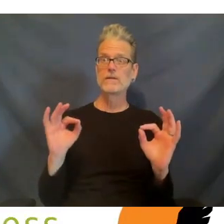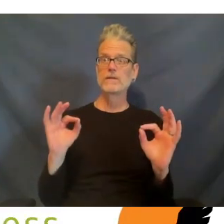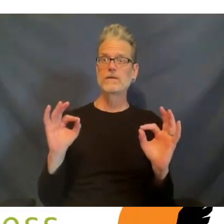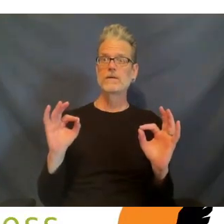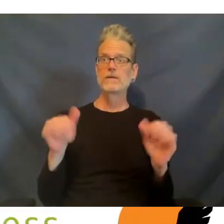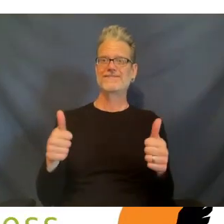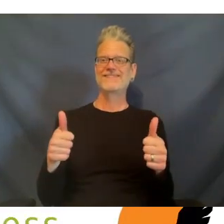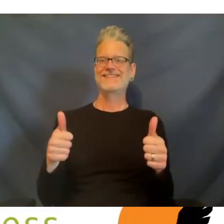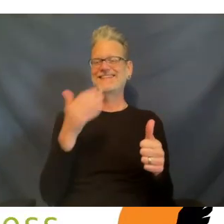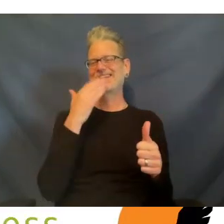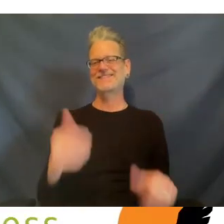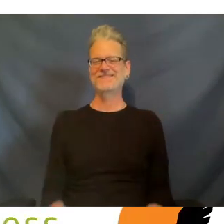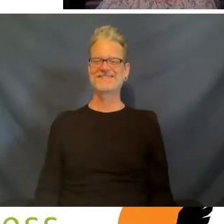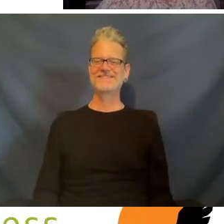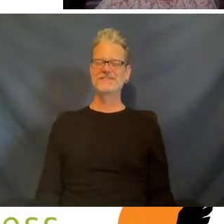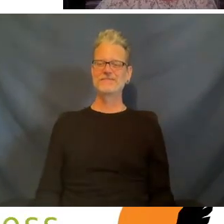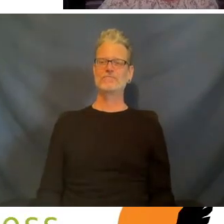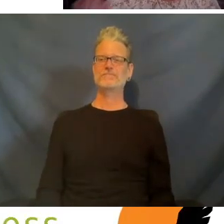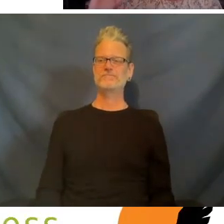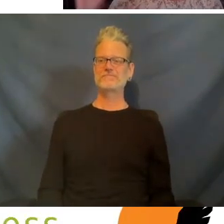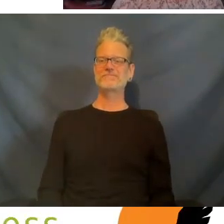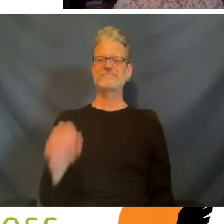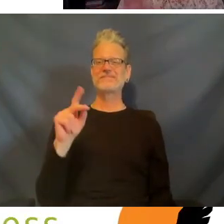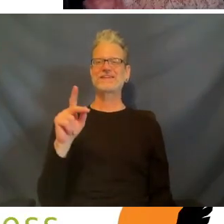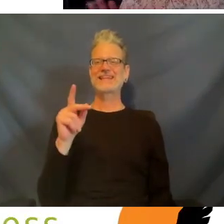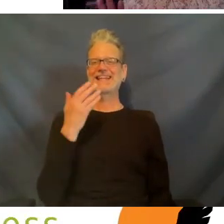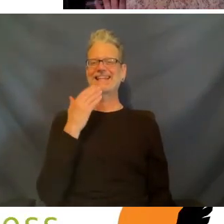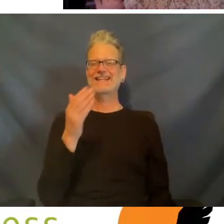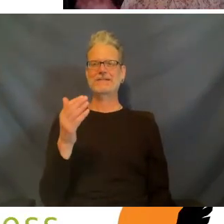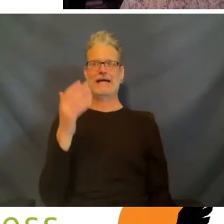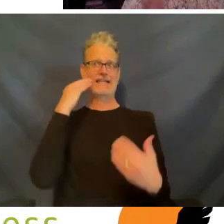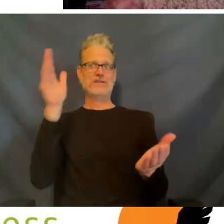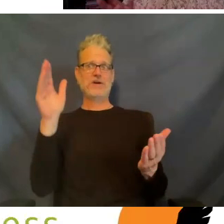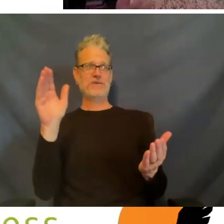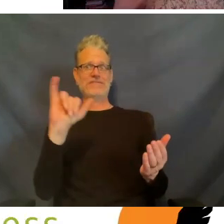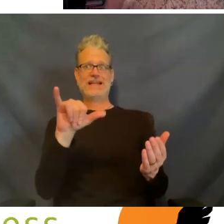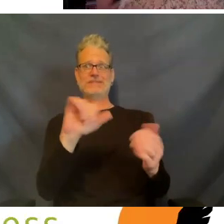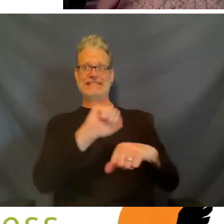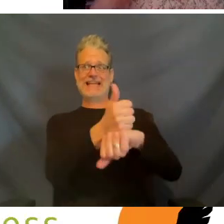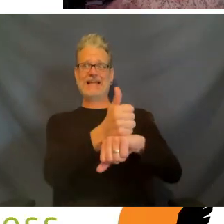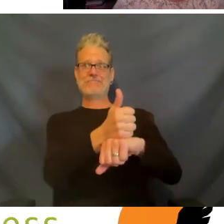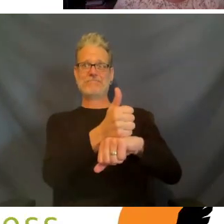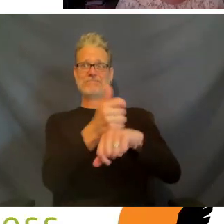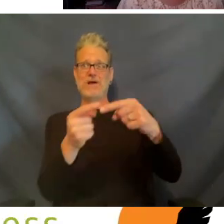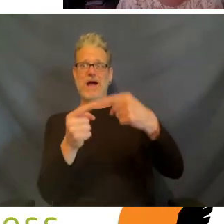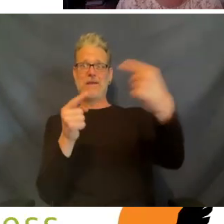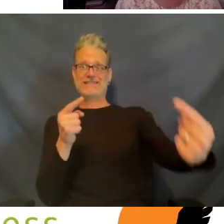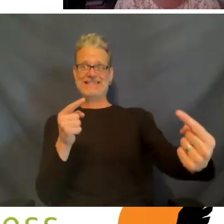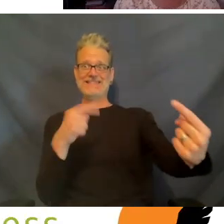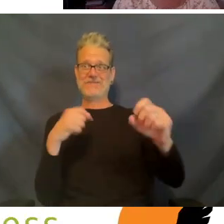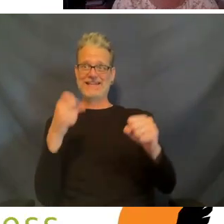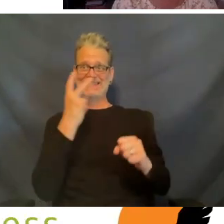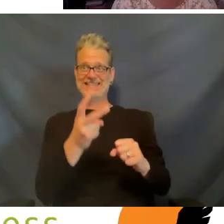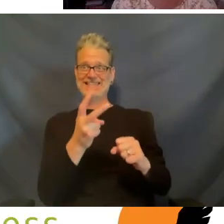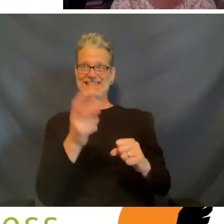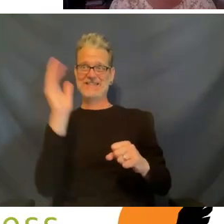Great, thank you. Wonderful. I wasn't sure if it was set up the other way so that I could see the presenter notes or not.